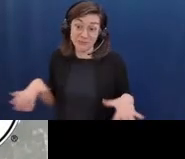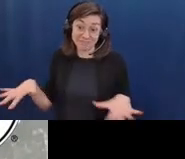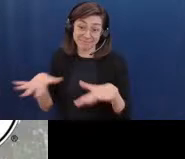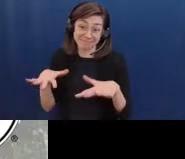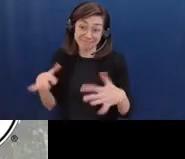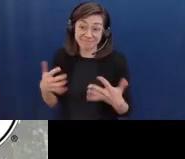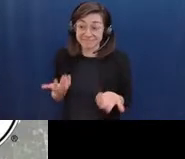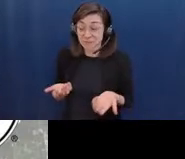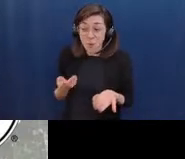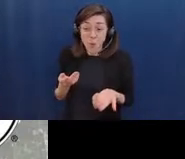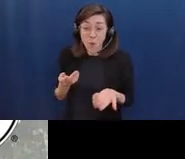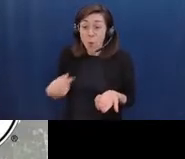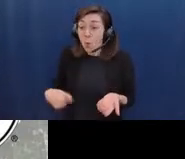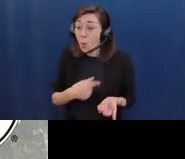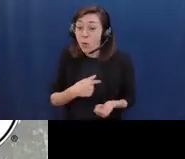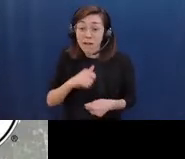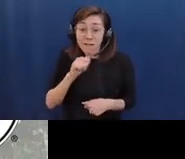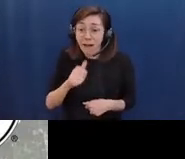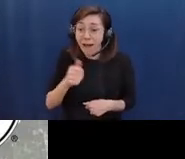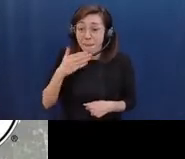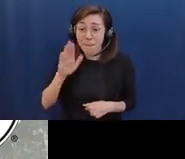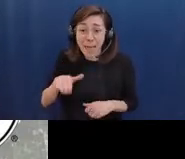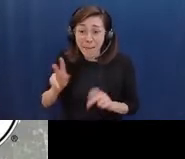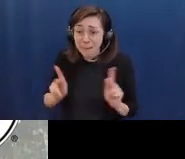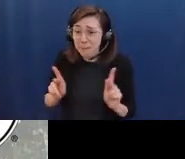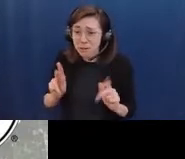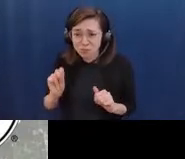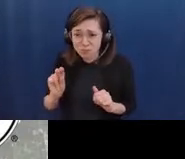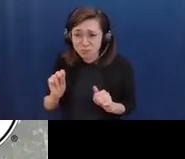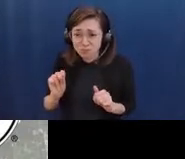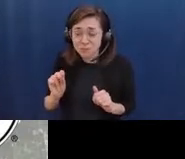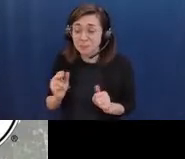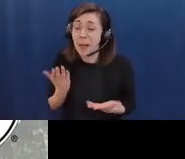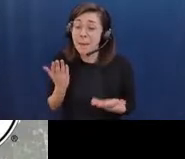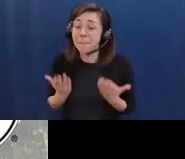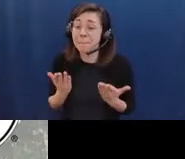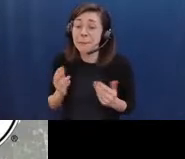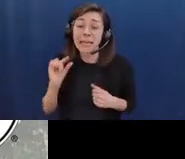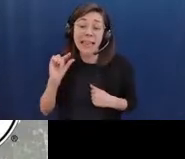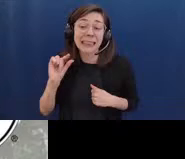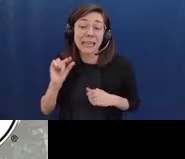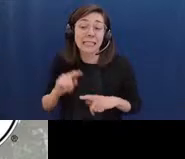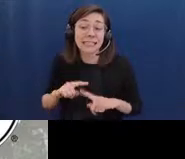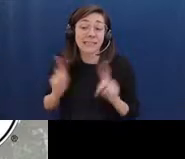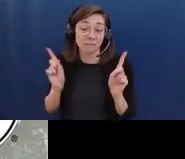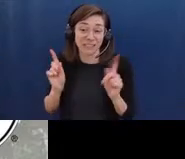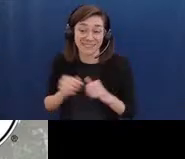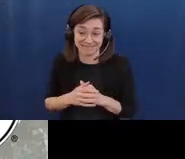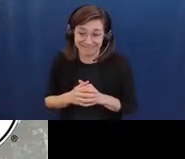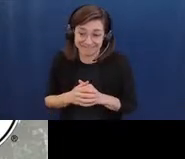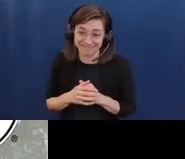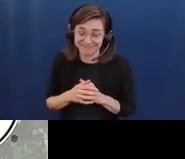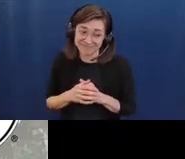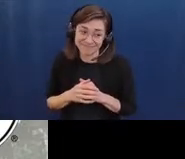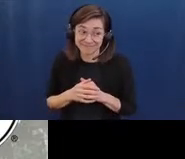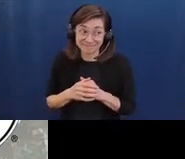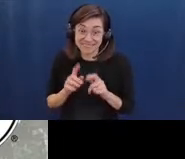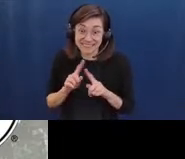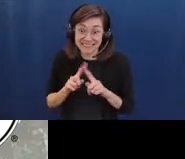we're not bad people. We're just maybe a little different. The differences that